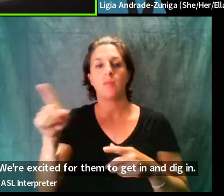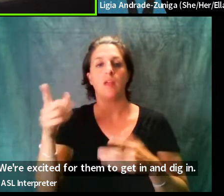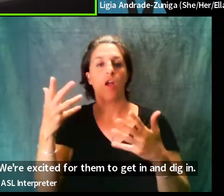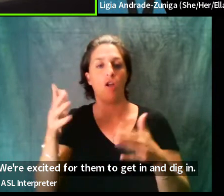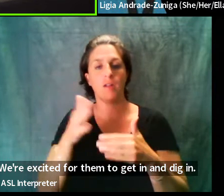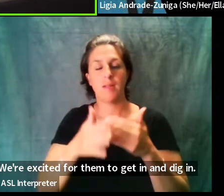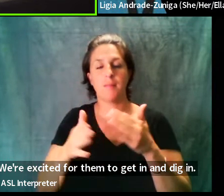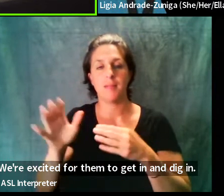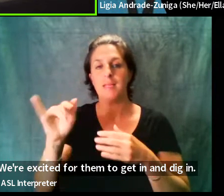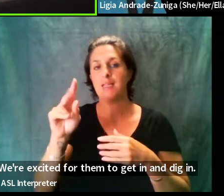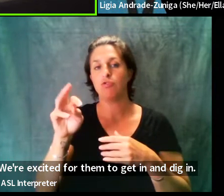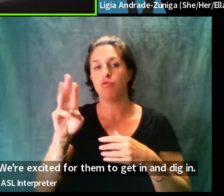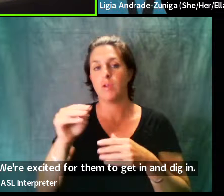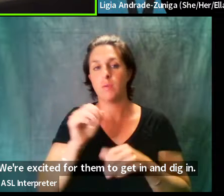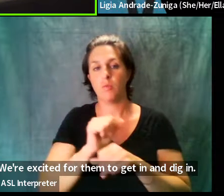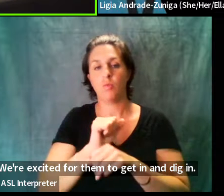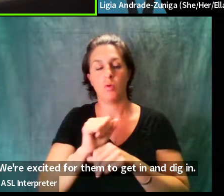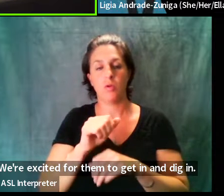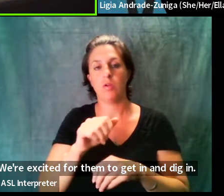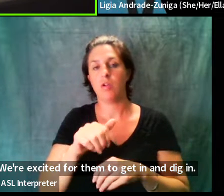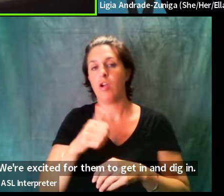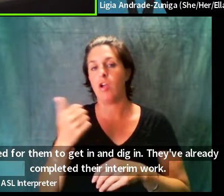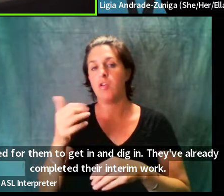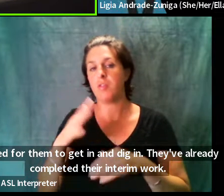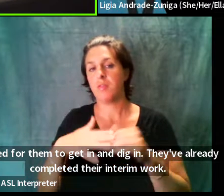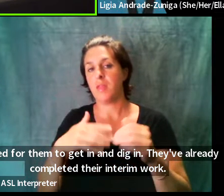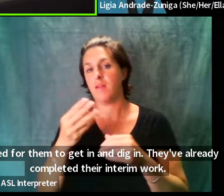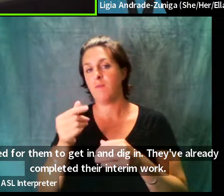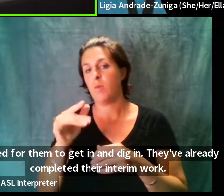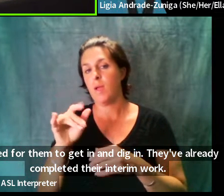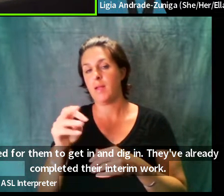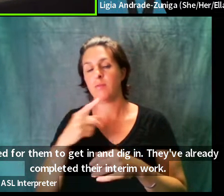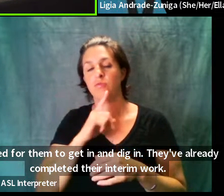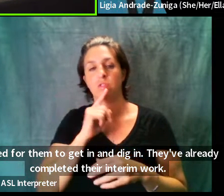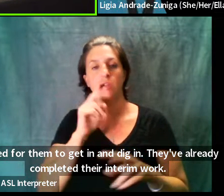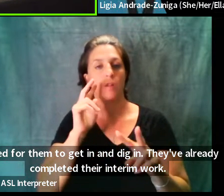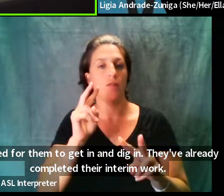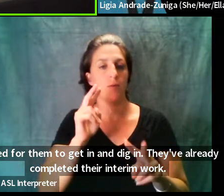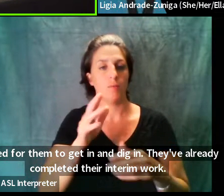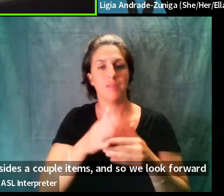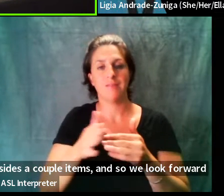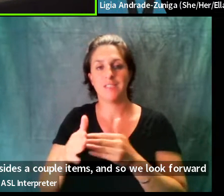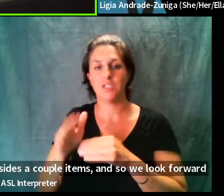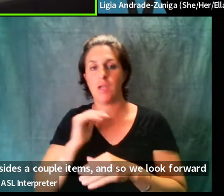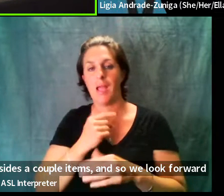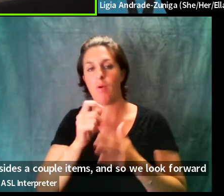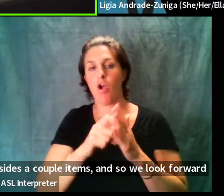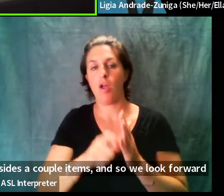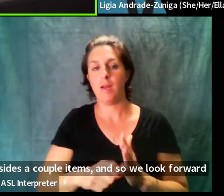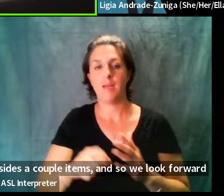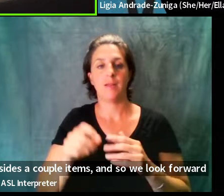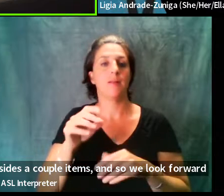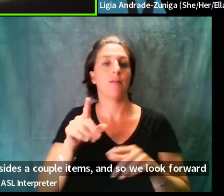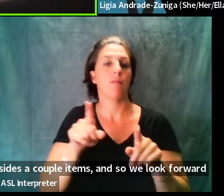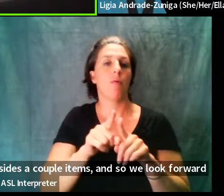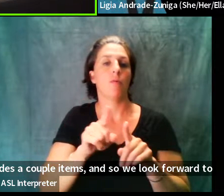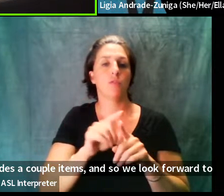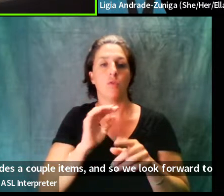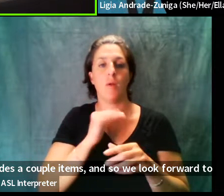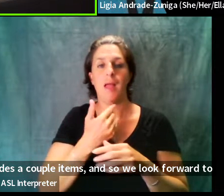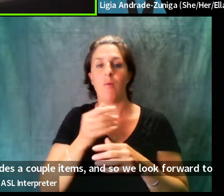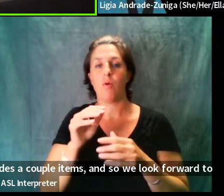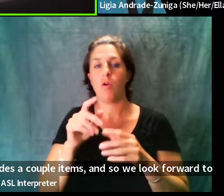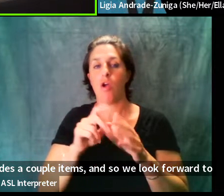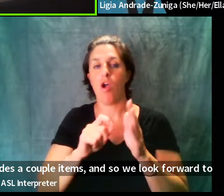work, besides a couple items. And so we look forward to finishing up our audit, as well as our audit of our